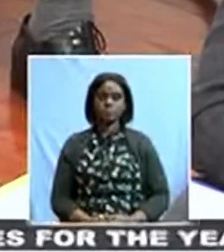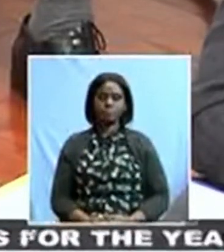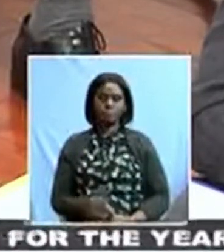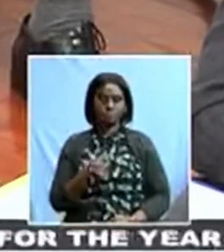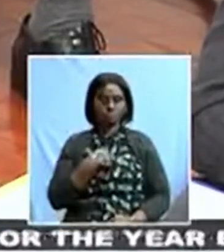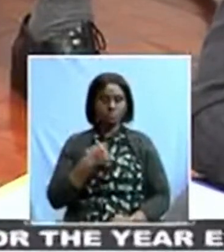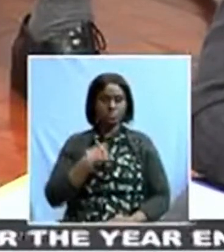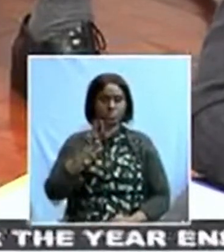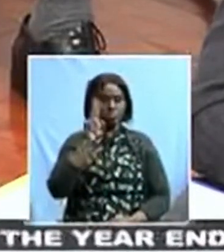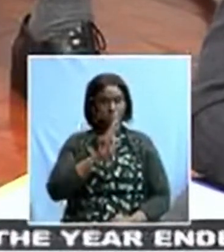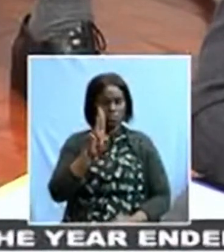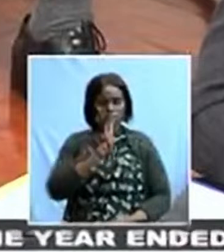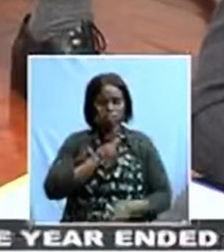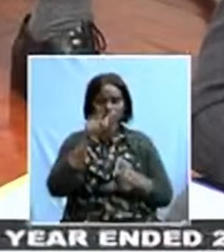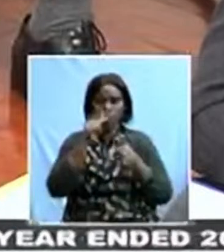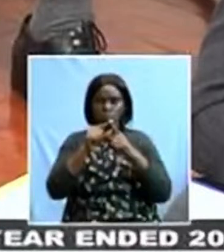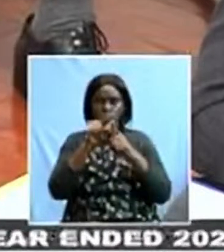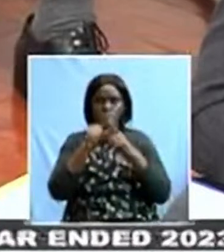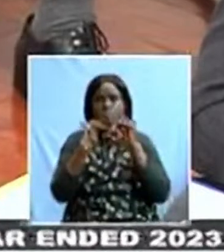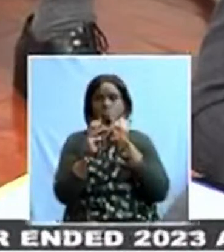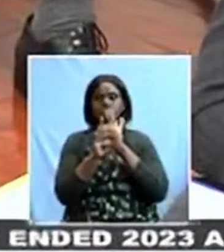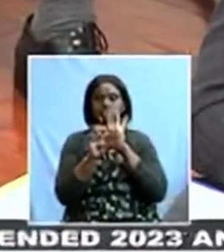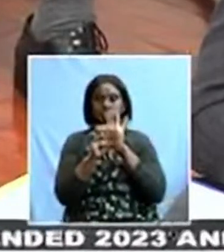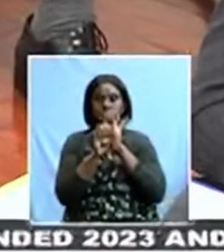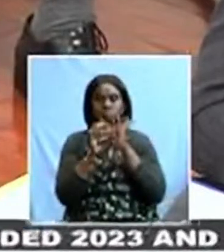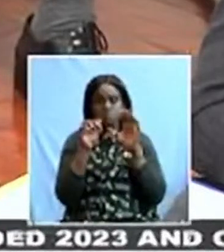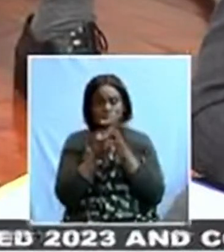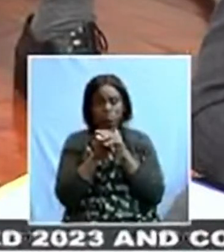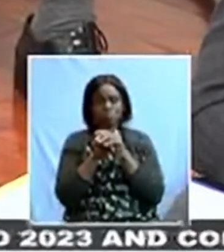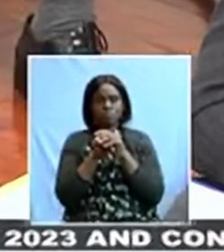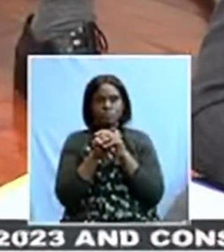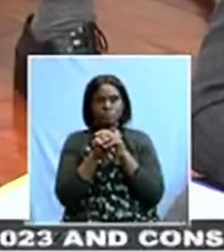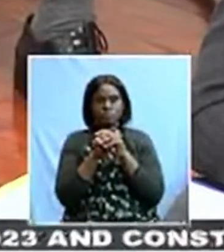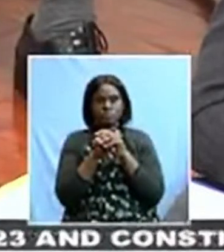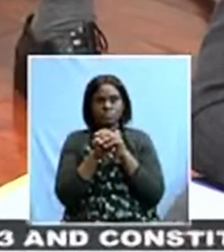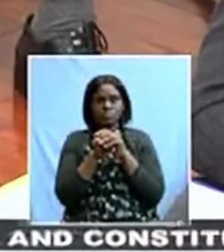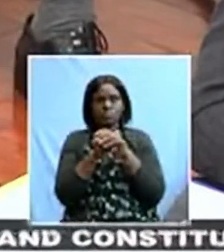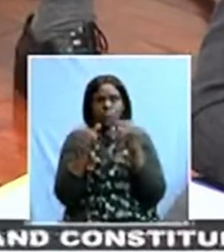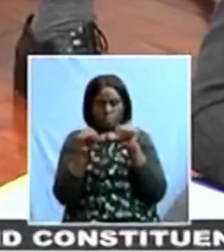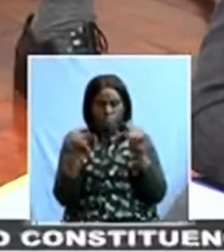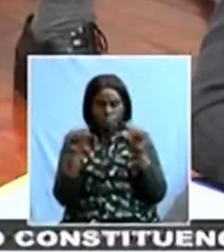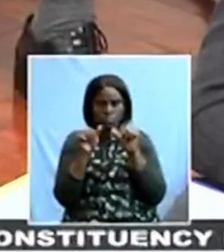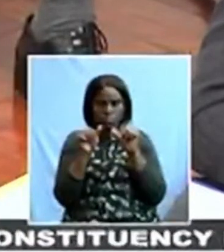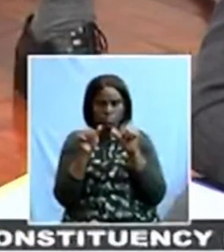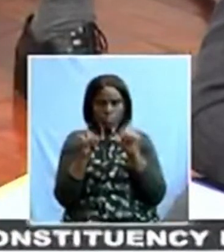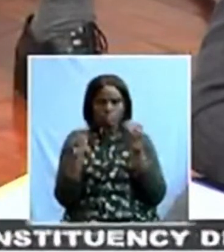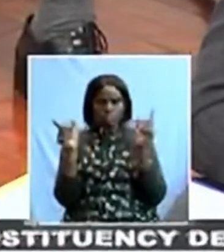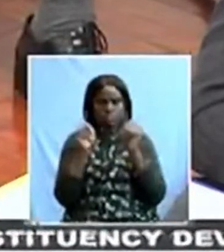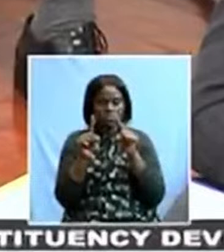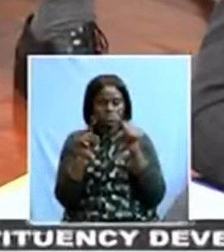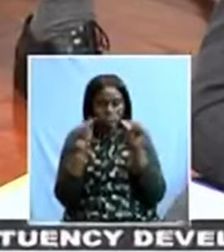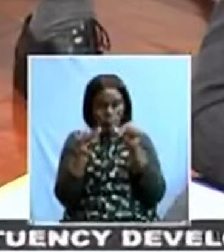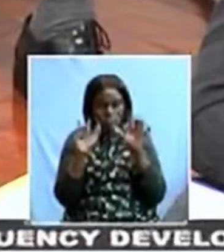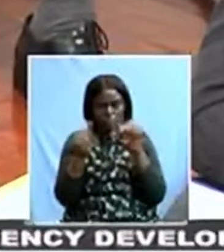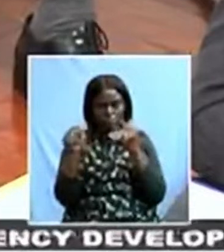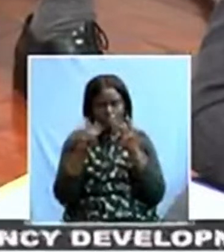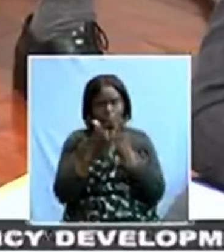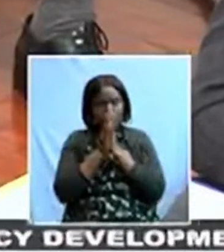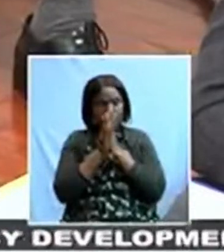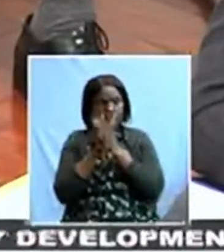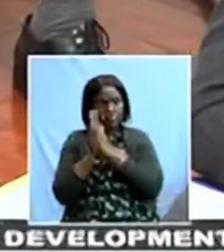using the term precedence in the context of audits. When audits are called